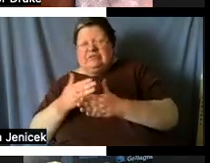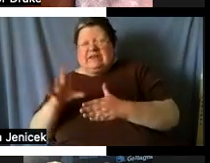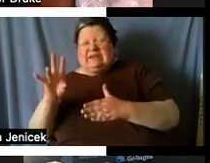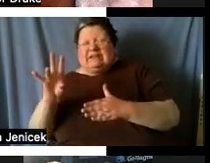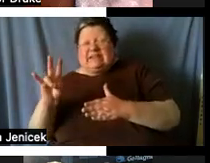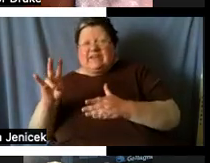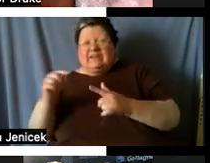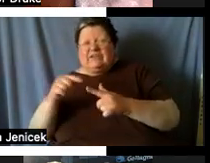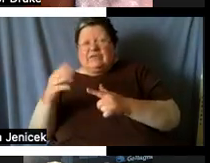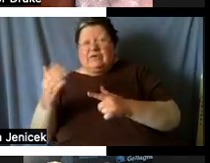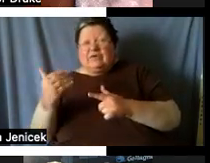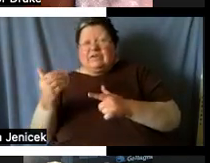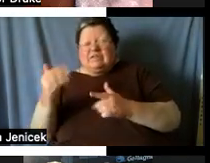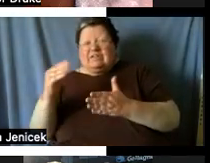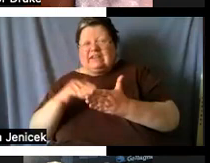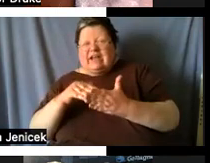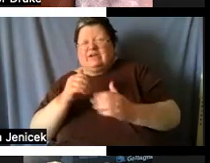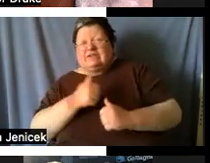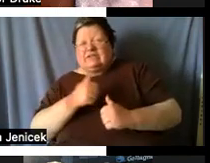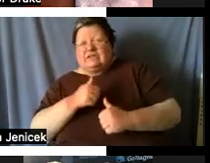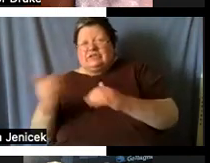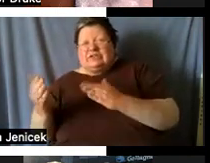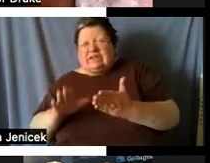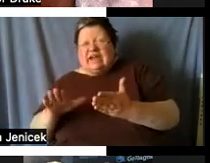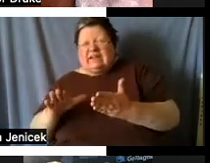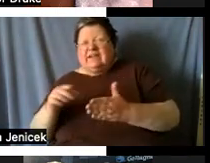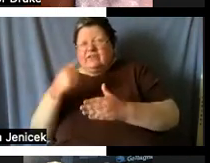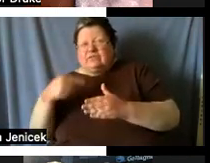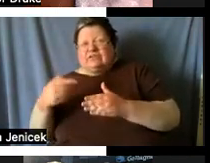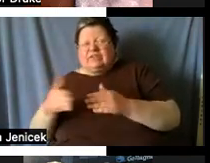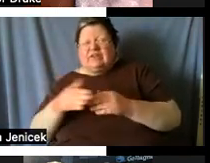people, soldiers, have died on the Russian side there.